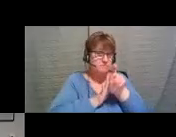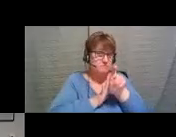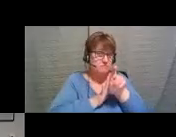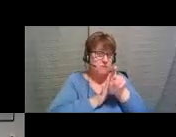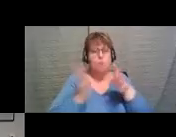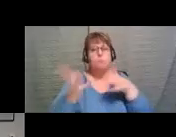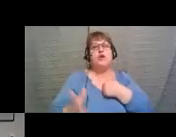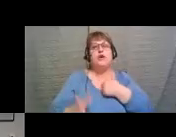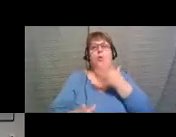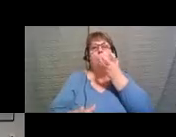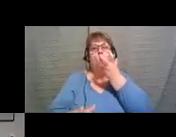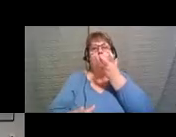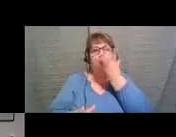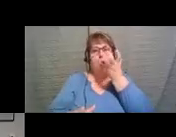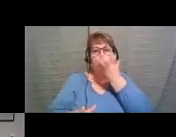tender,